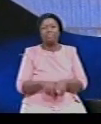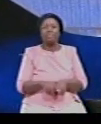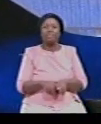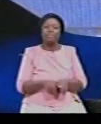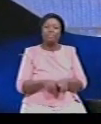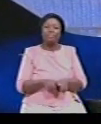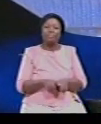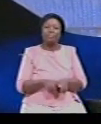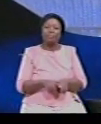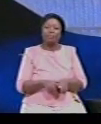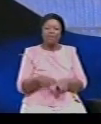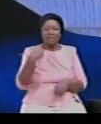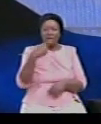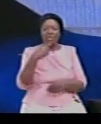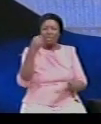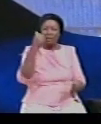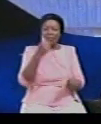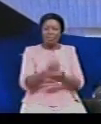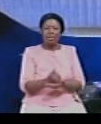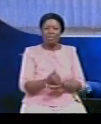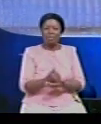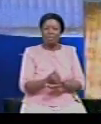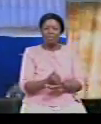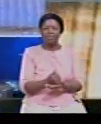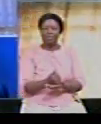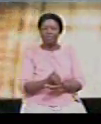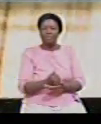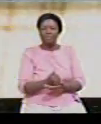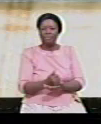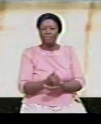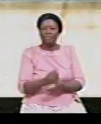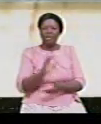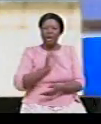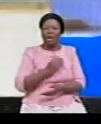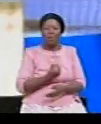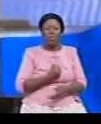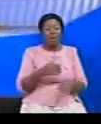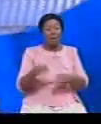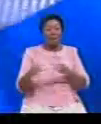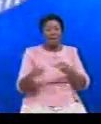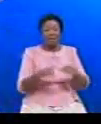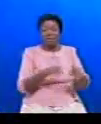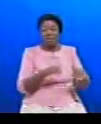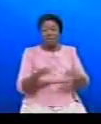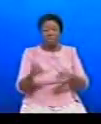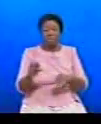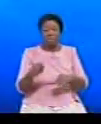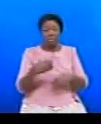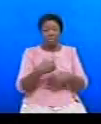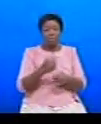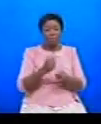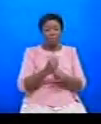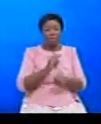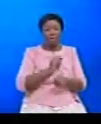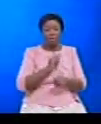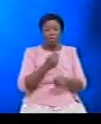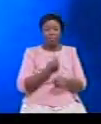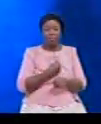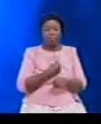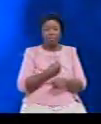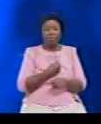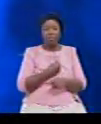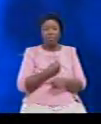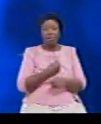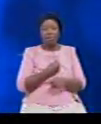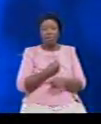Give me a good amen. Our actions make us known.